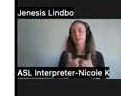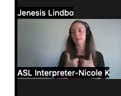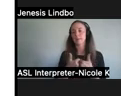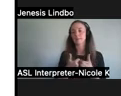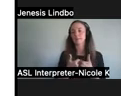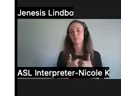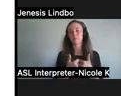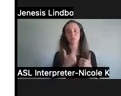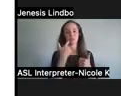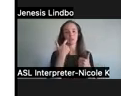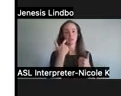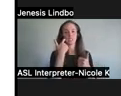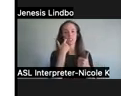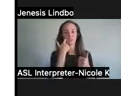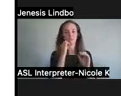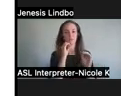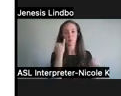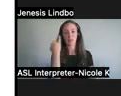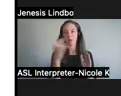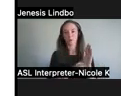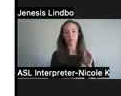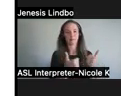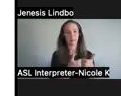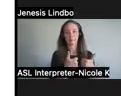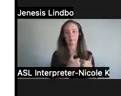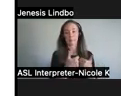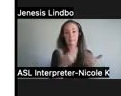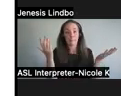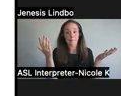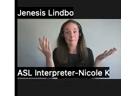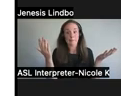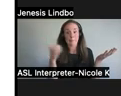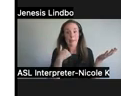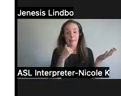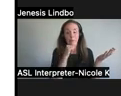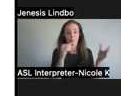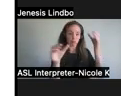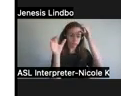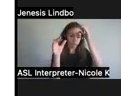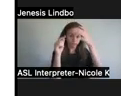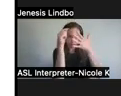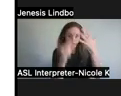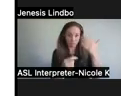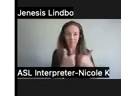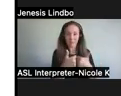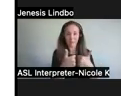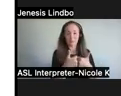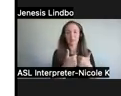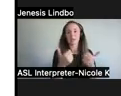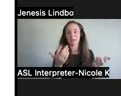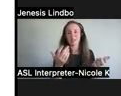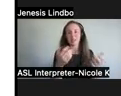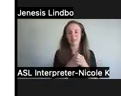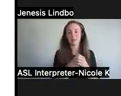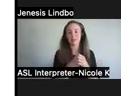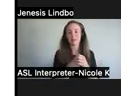The previous game, I have absolutely no idea. I'm a little out of the loop on some of the games too. Awesome. Mostly, yes.